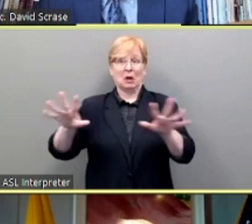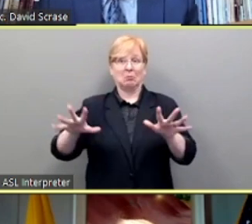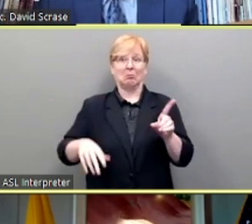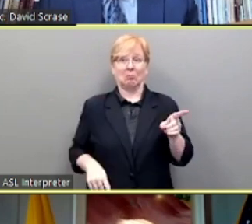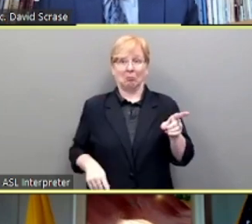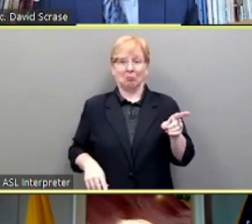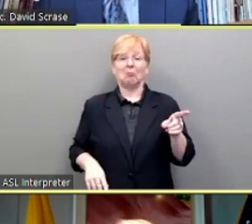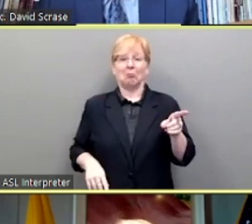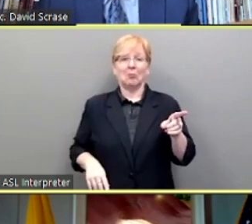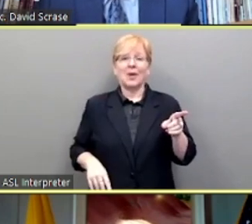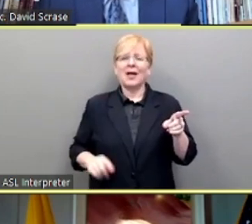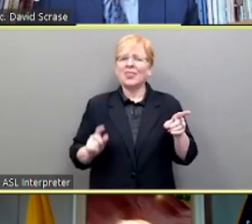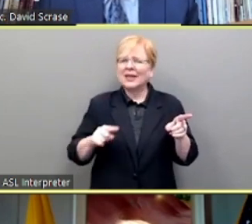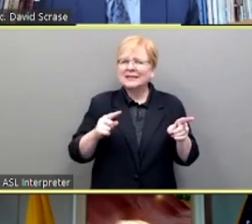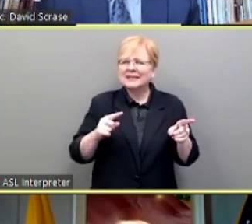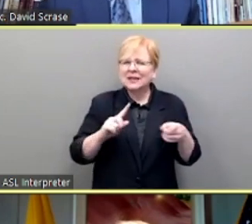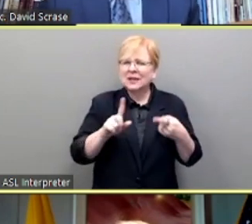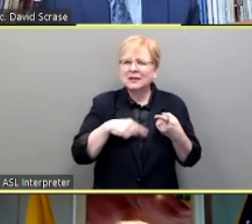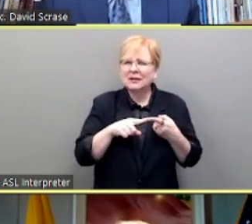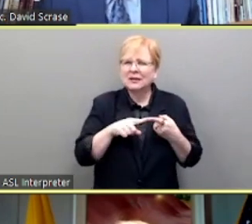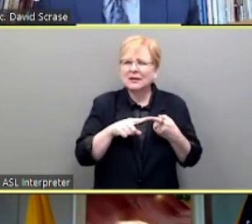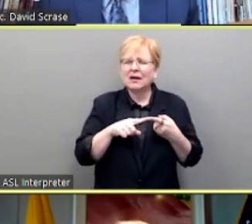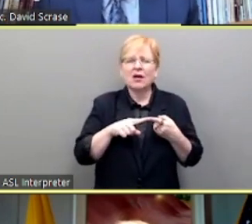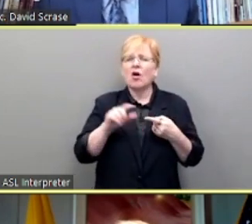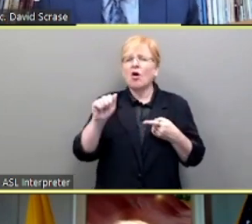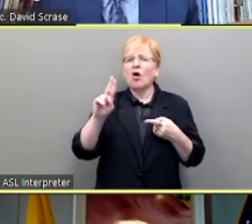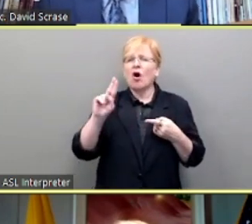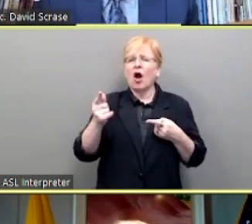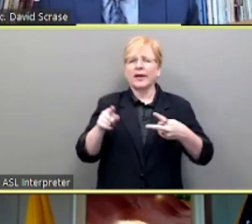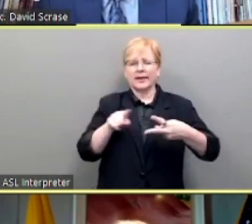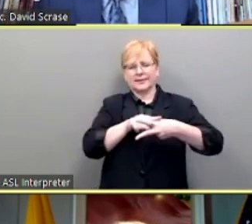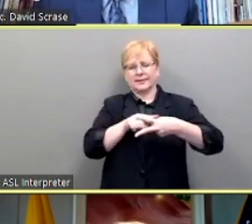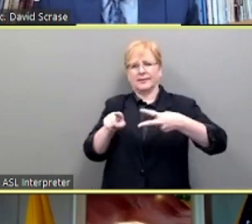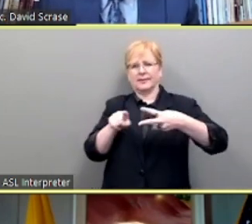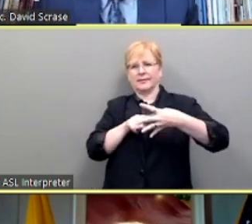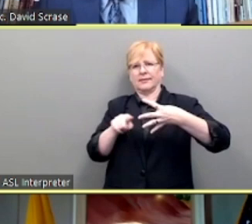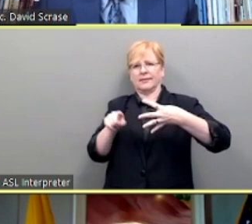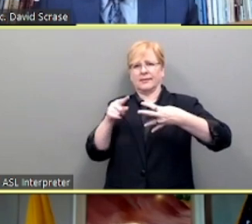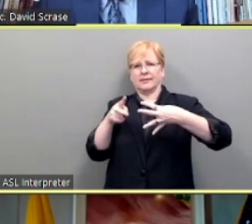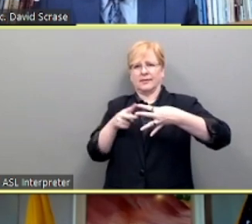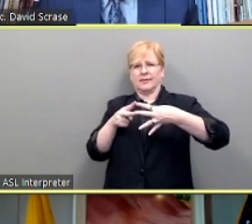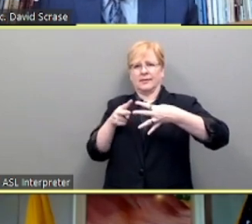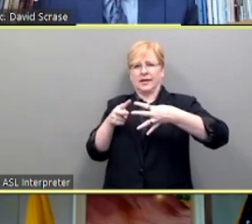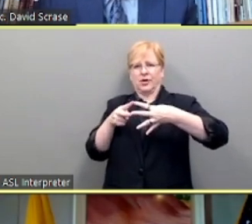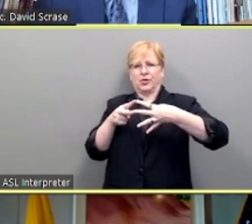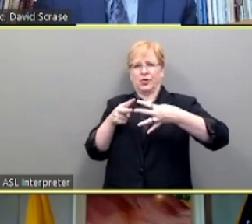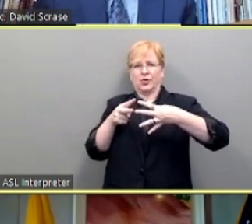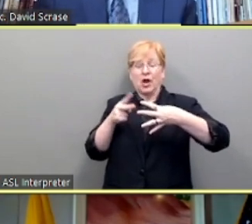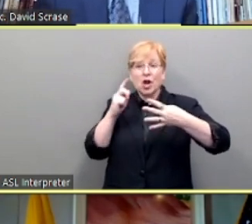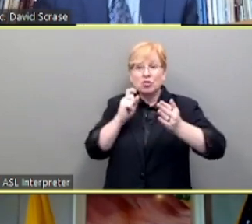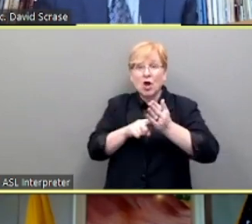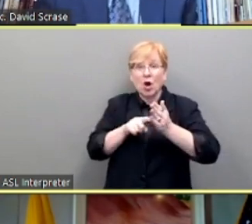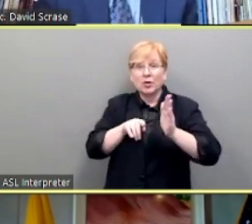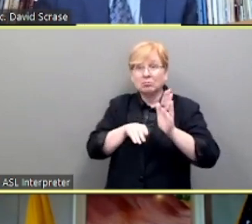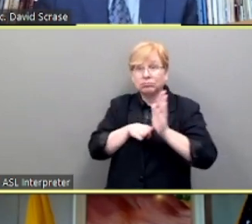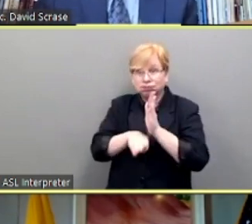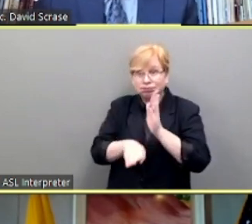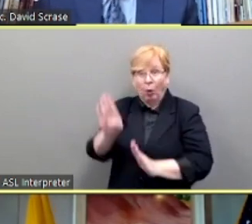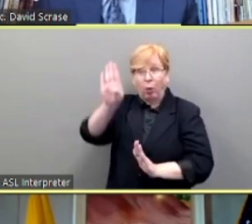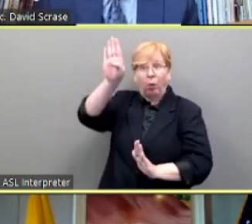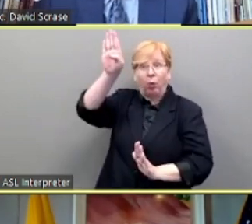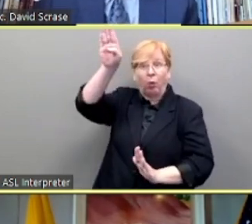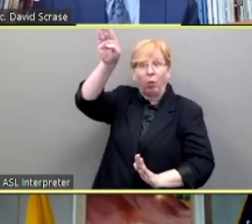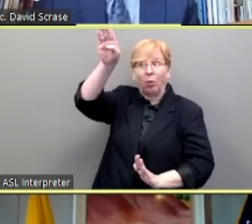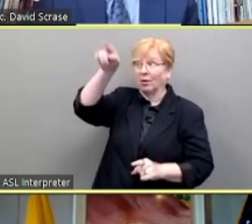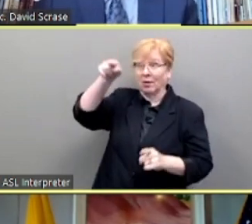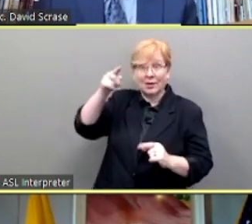2 weeks of August over here on the right, and look at that upslope. And we're seeing something somewhat